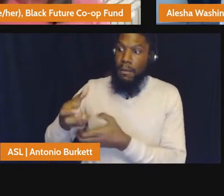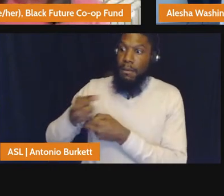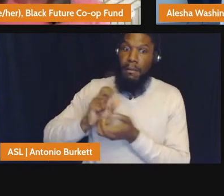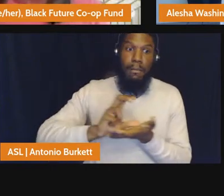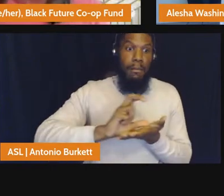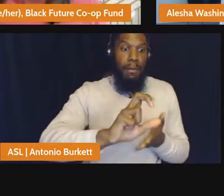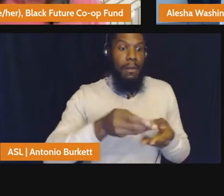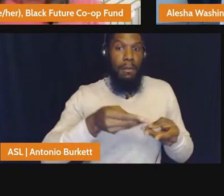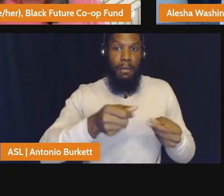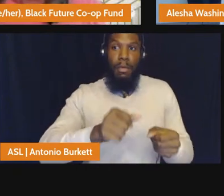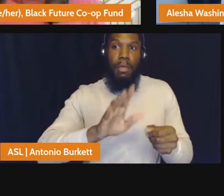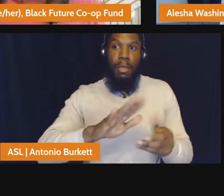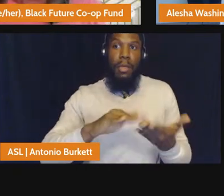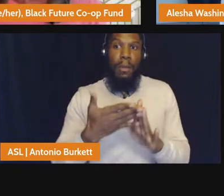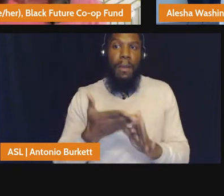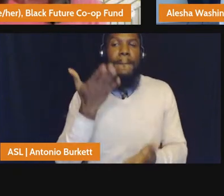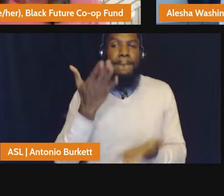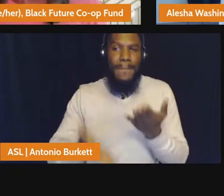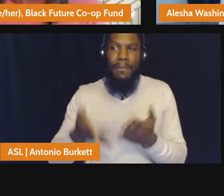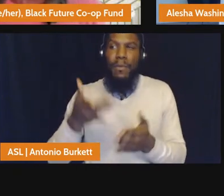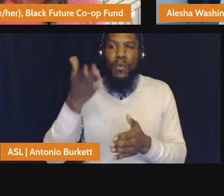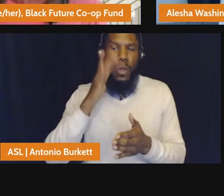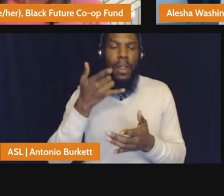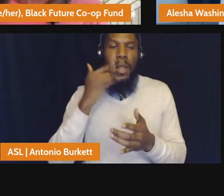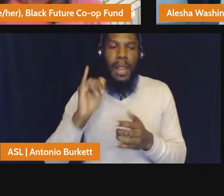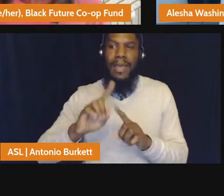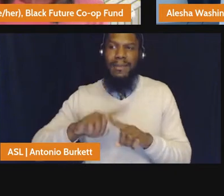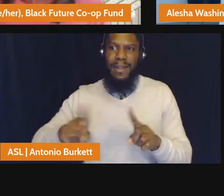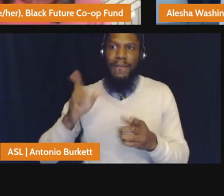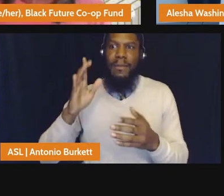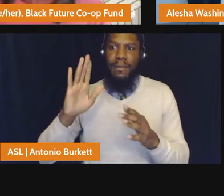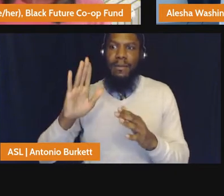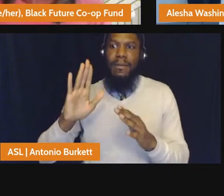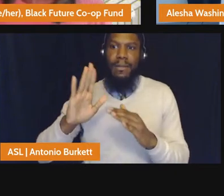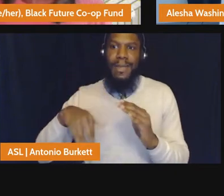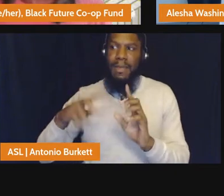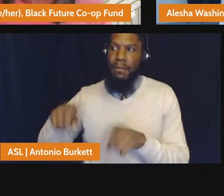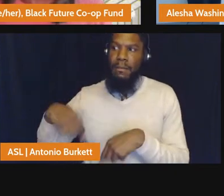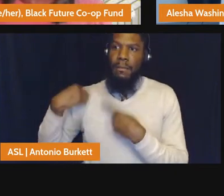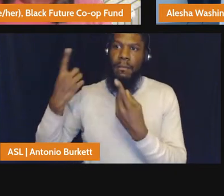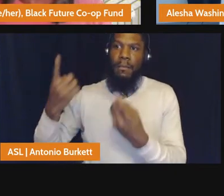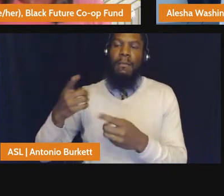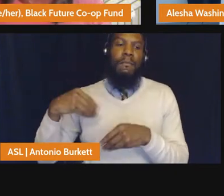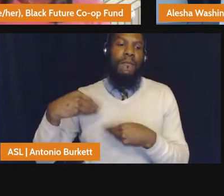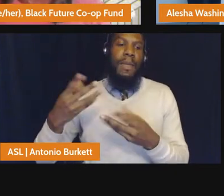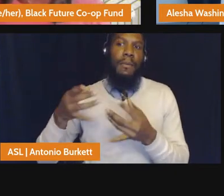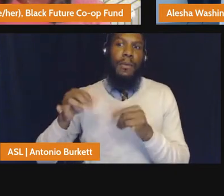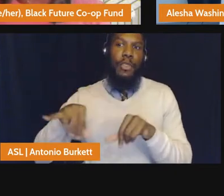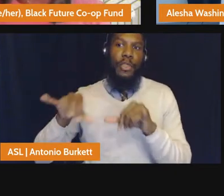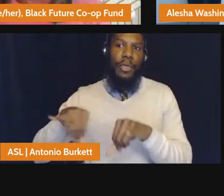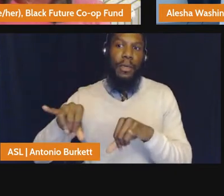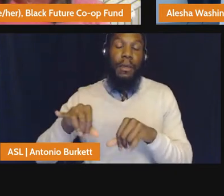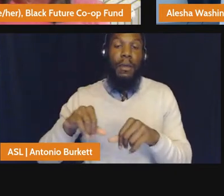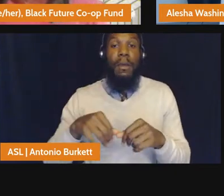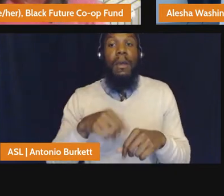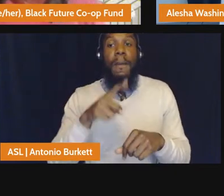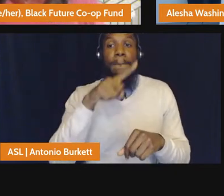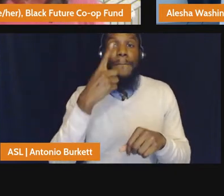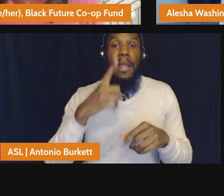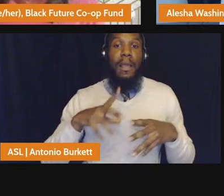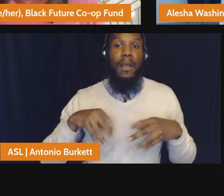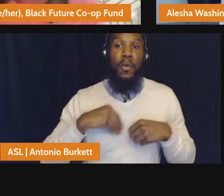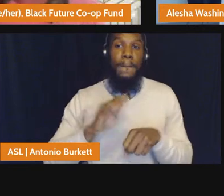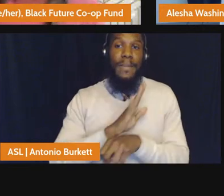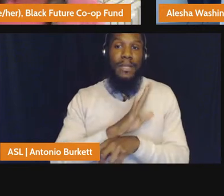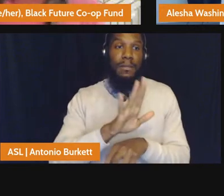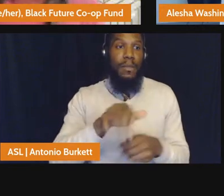look different than traditional philanthropy allows. And the support of Black-owned businesses, the support of